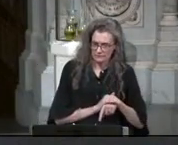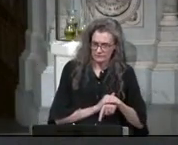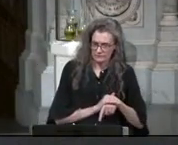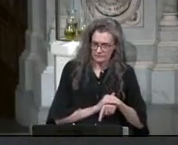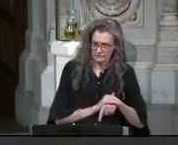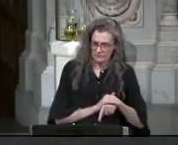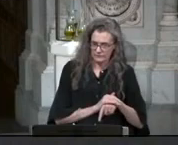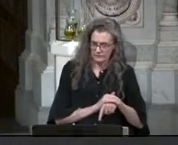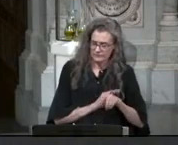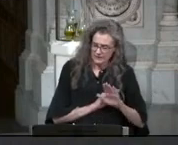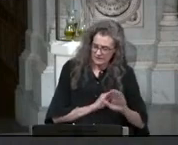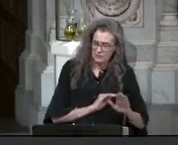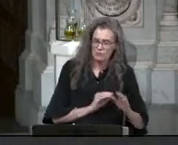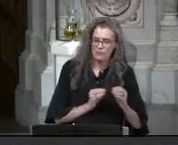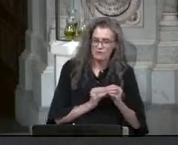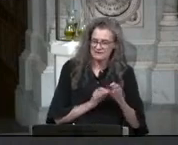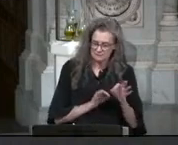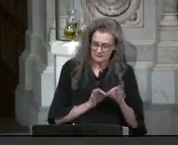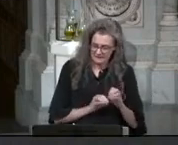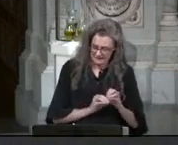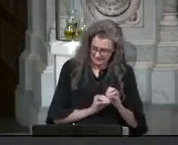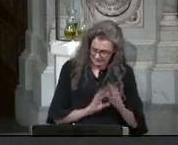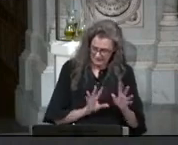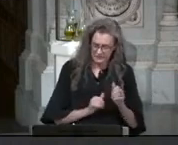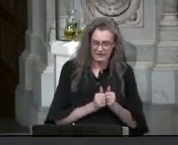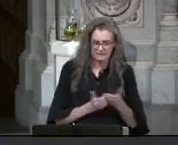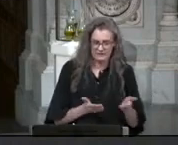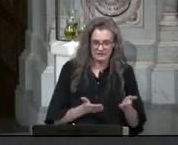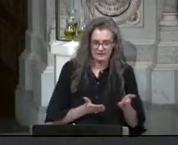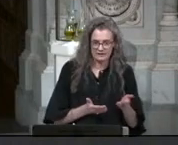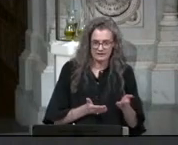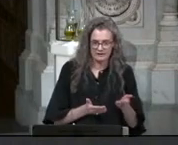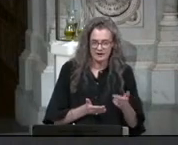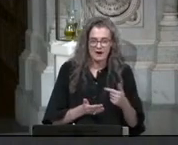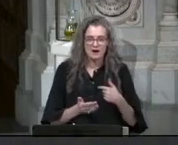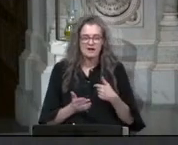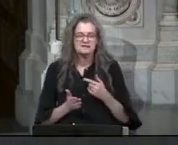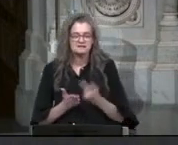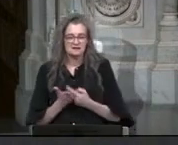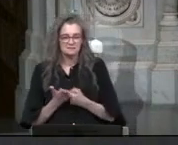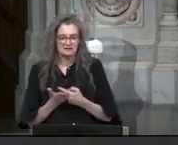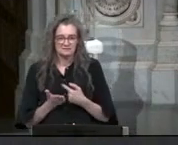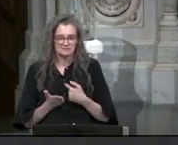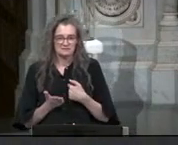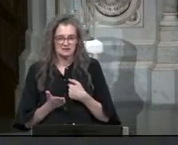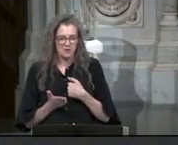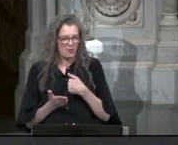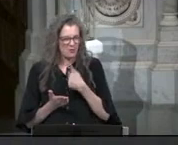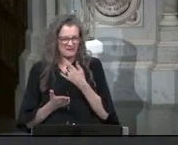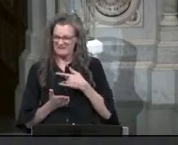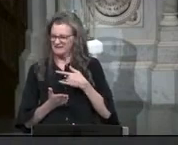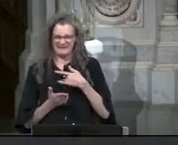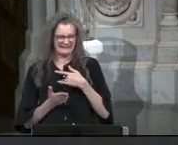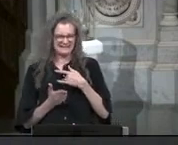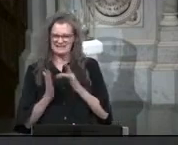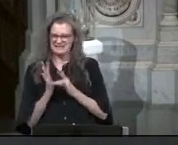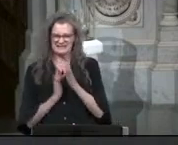He took his own disciples, he explained everything. I don't think we always feel like Jesus explained everything to